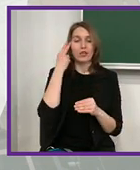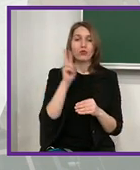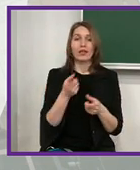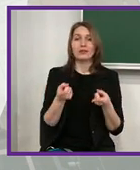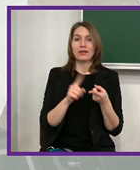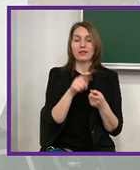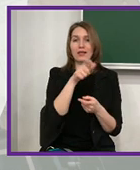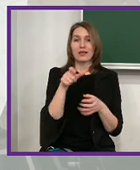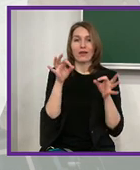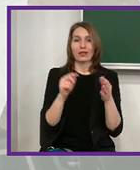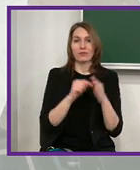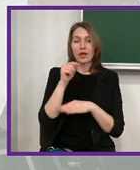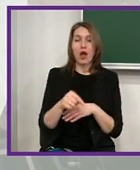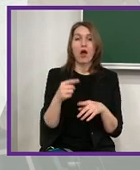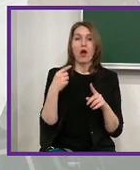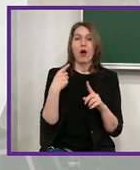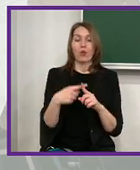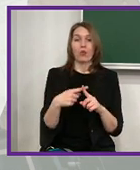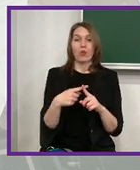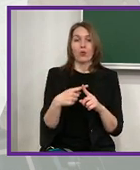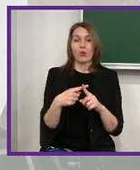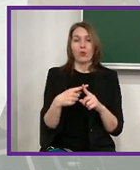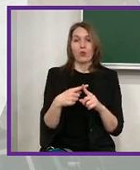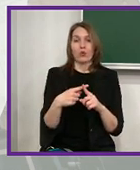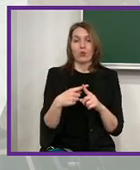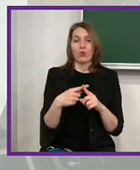through defined action. The second is